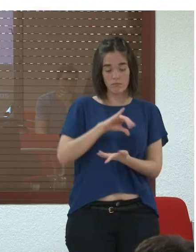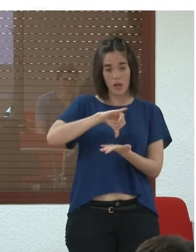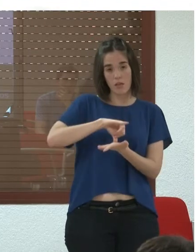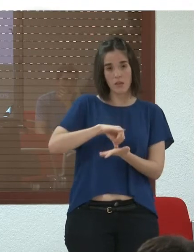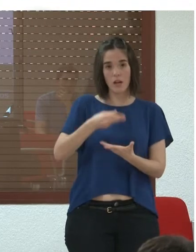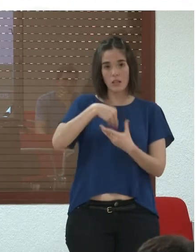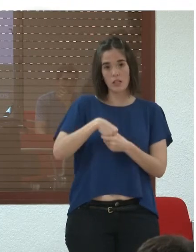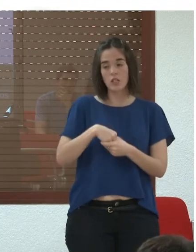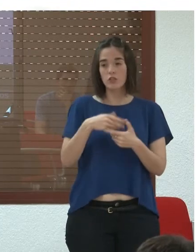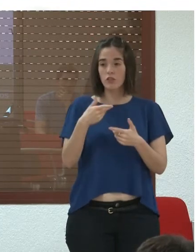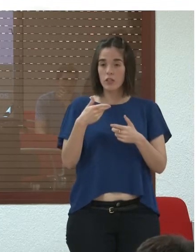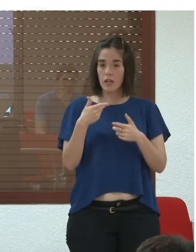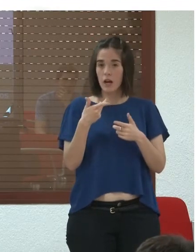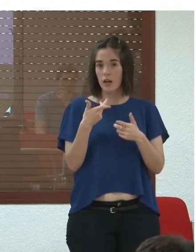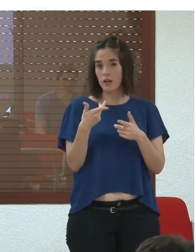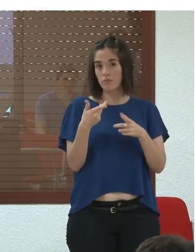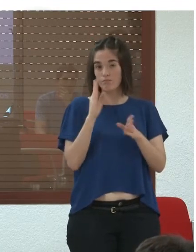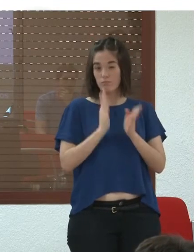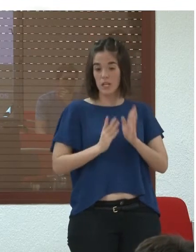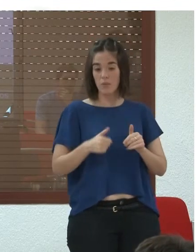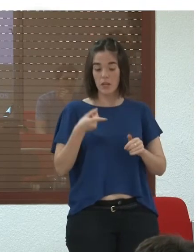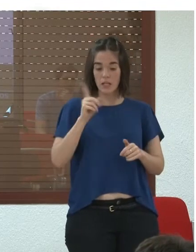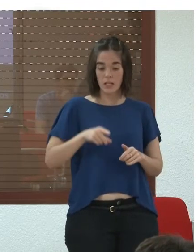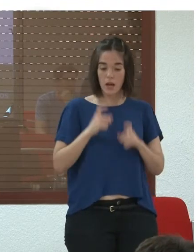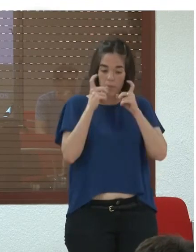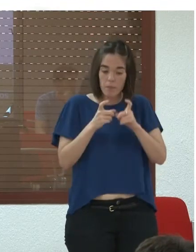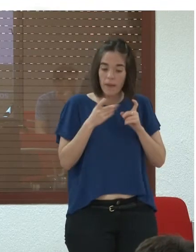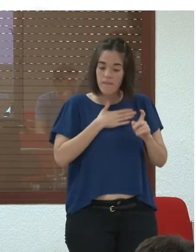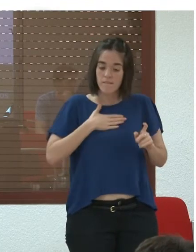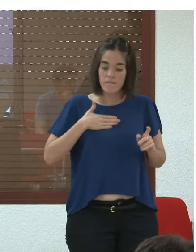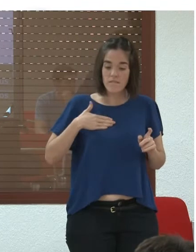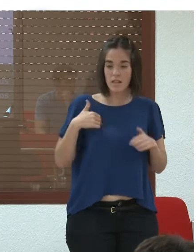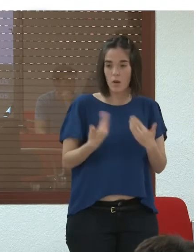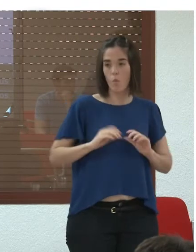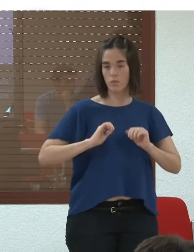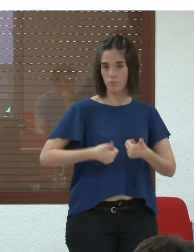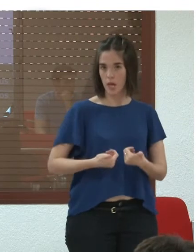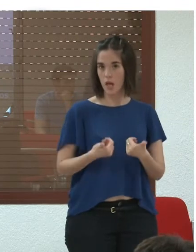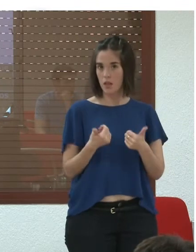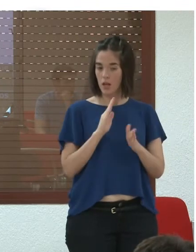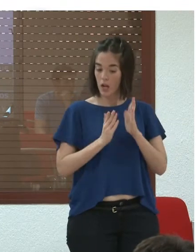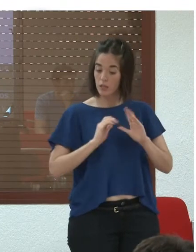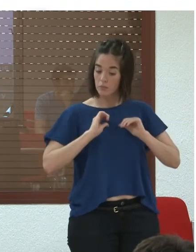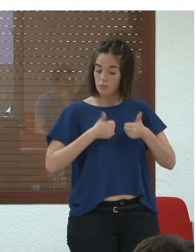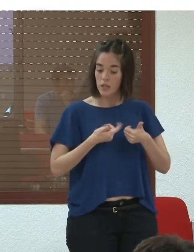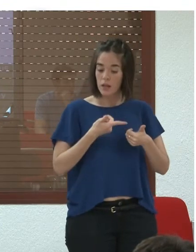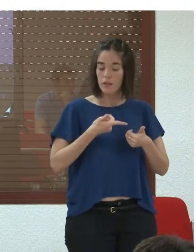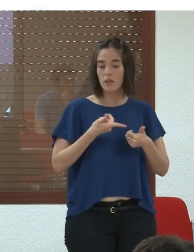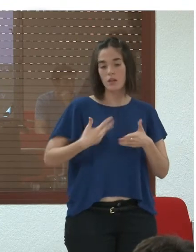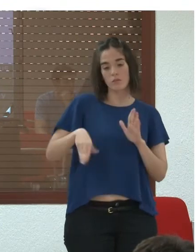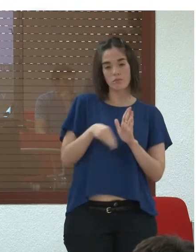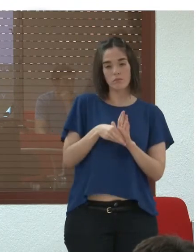electroencephalography is to see the role played by the central nervous system of the patient within the therapy and the intention of the patient